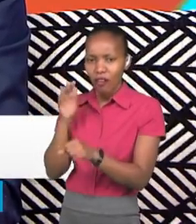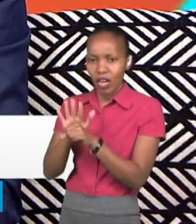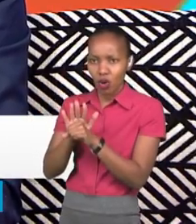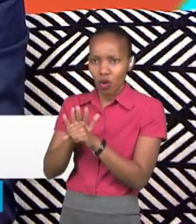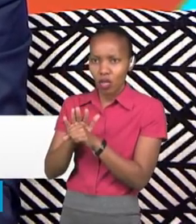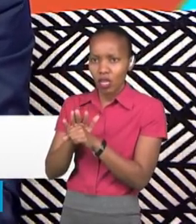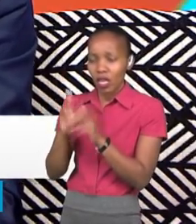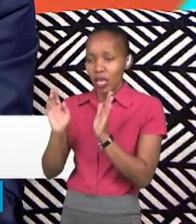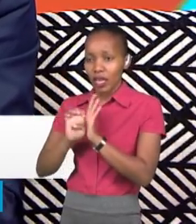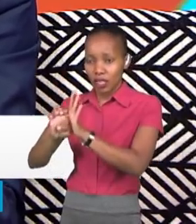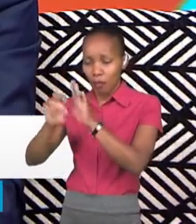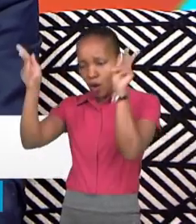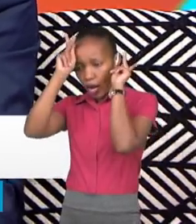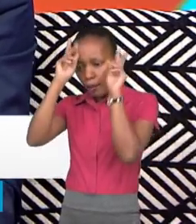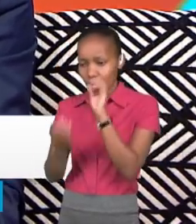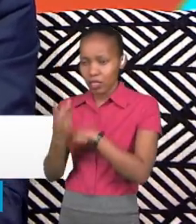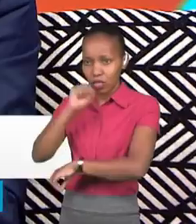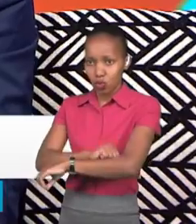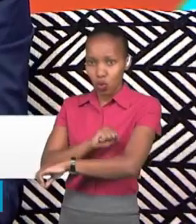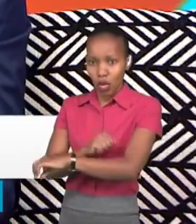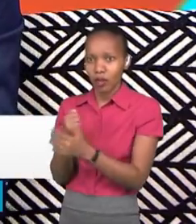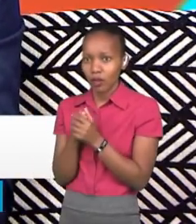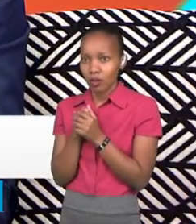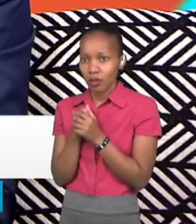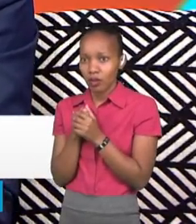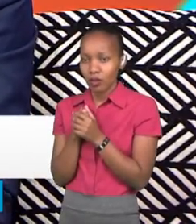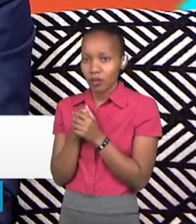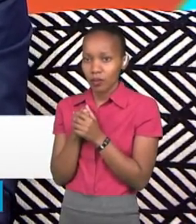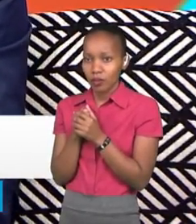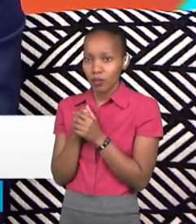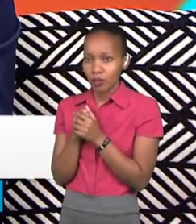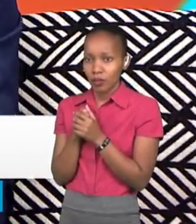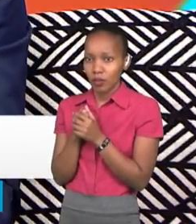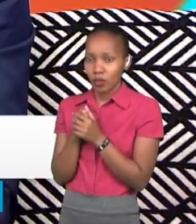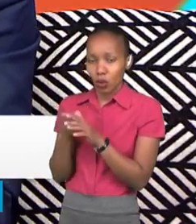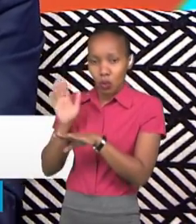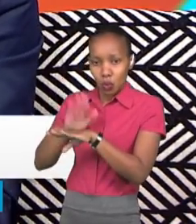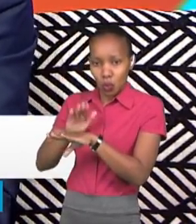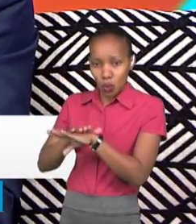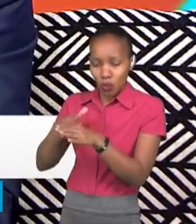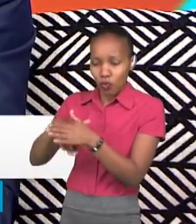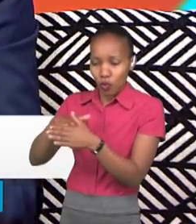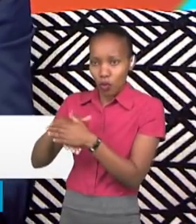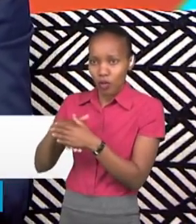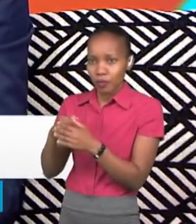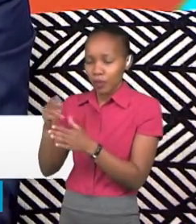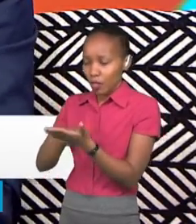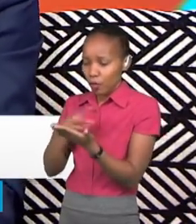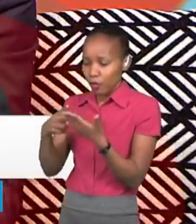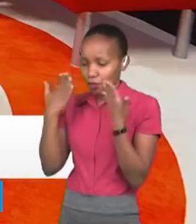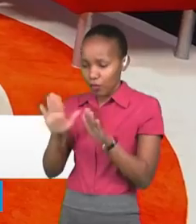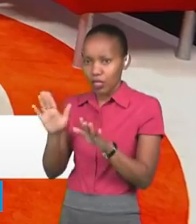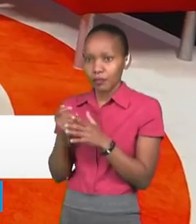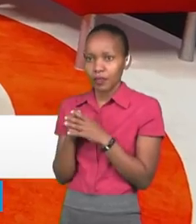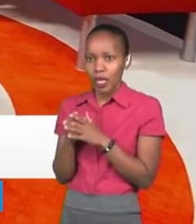like Kakamega High School, Green Commandos were in the picture. Good ratings, of course, they're relegated, but of course, they lived for